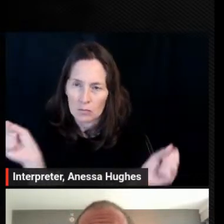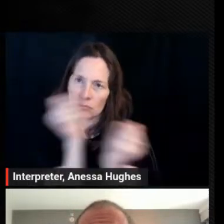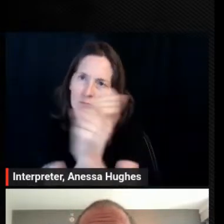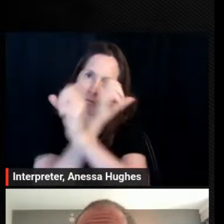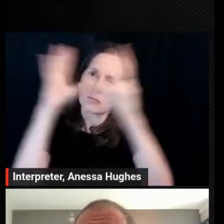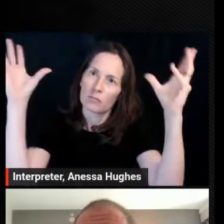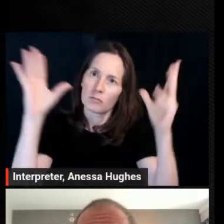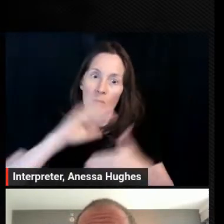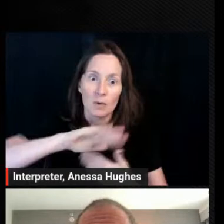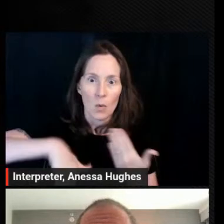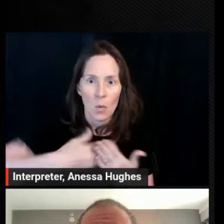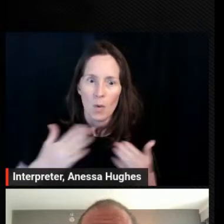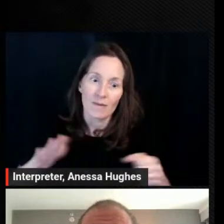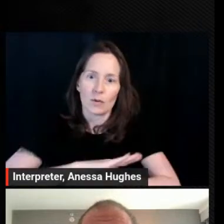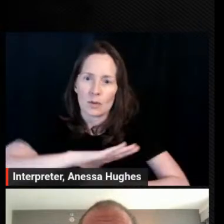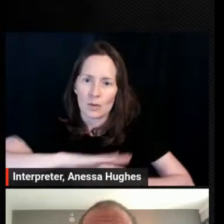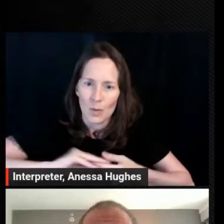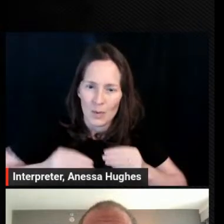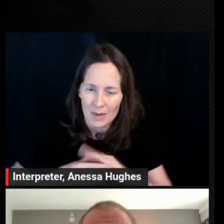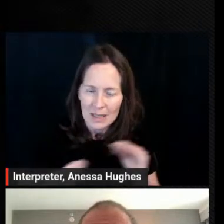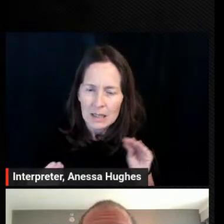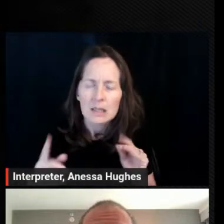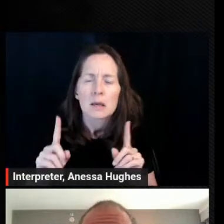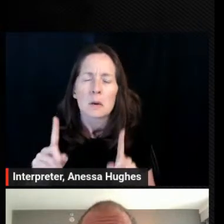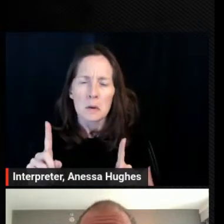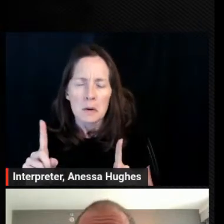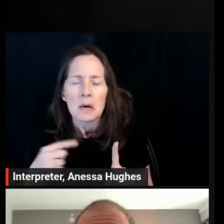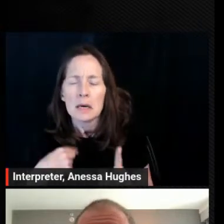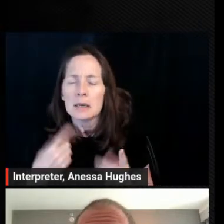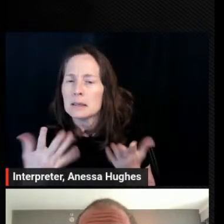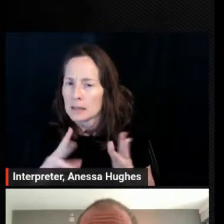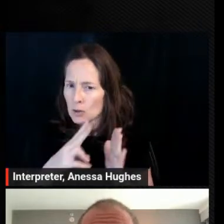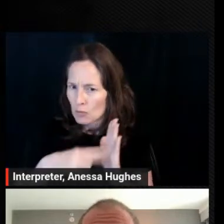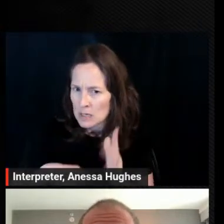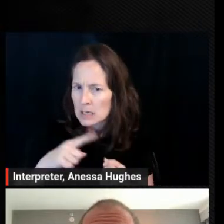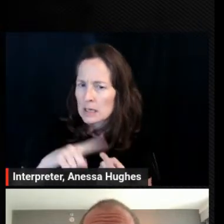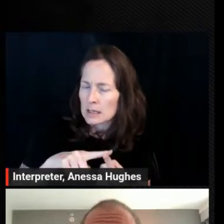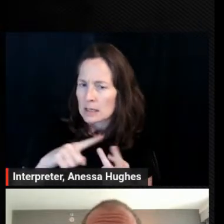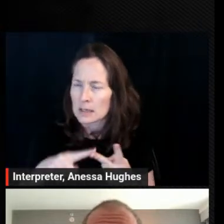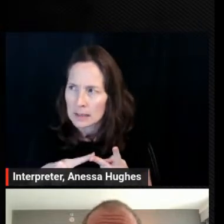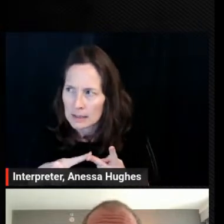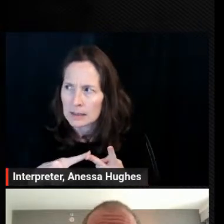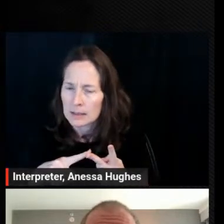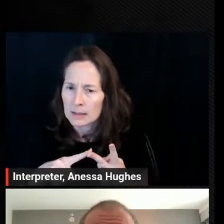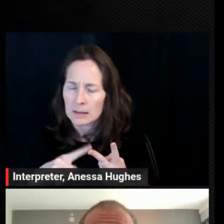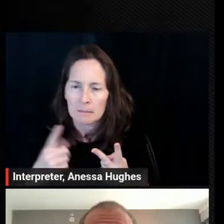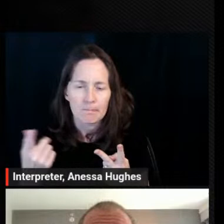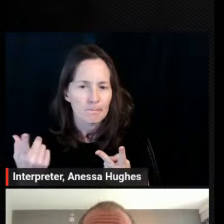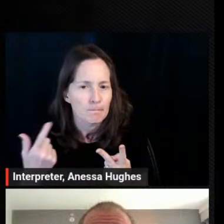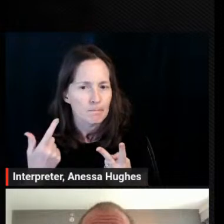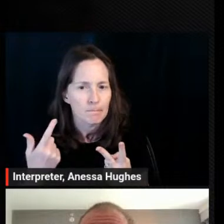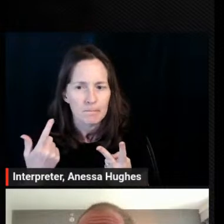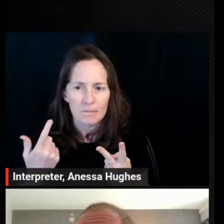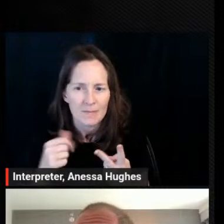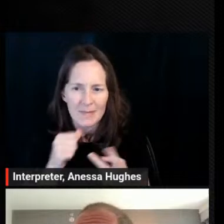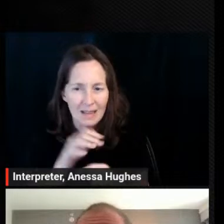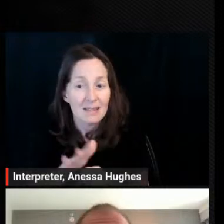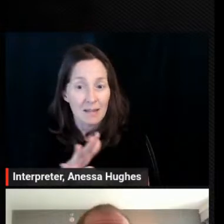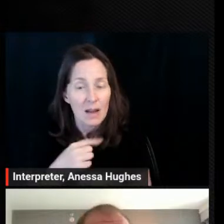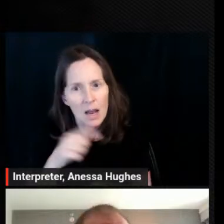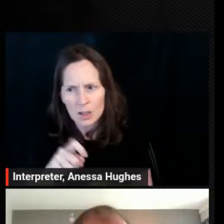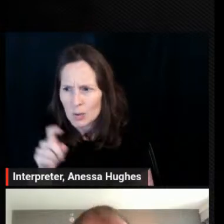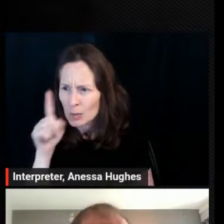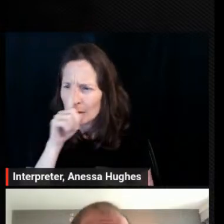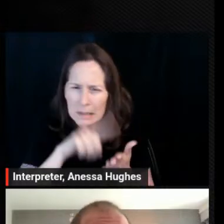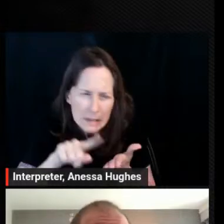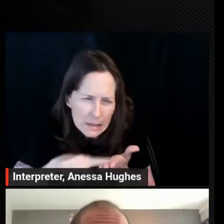So I had to go looking elsewhere, digging around in pretty much any archive I could find, including the